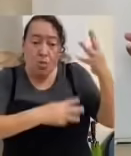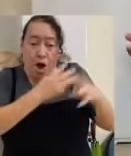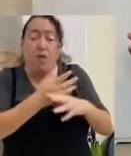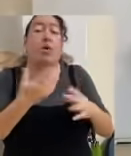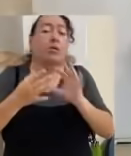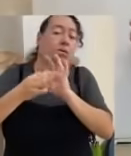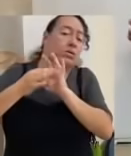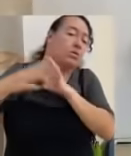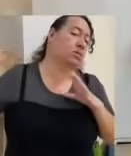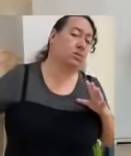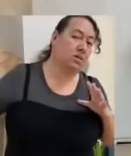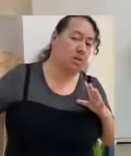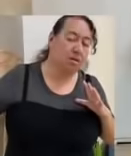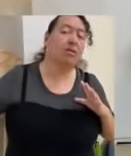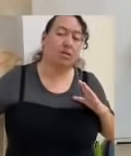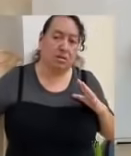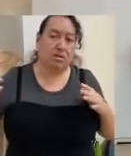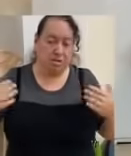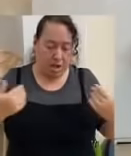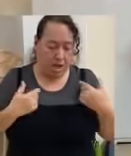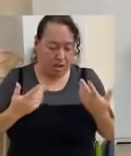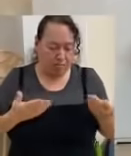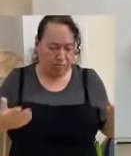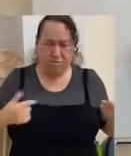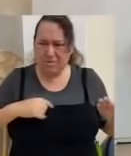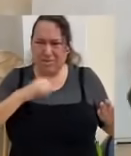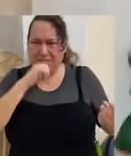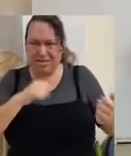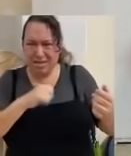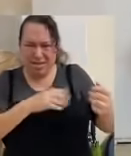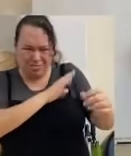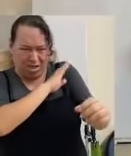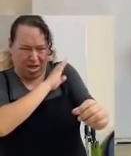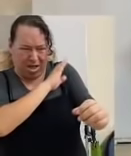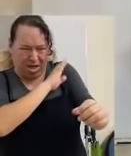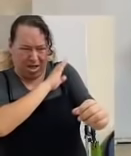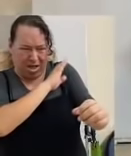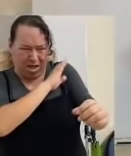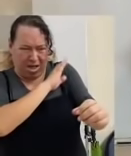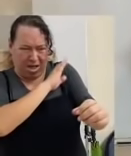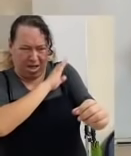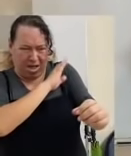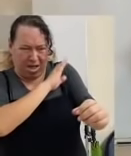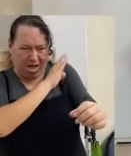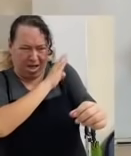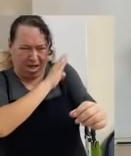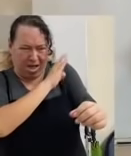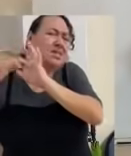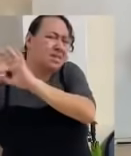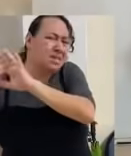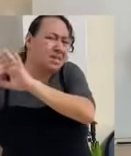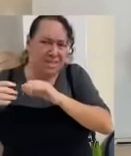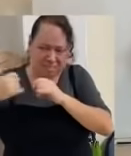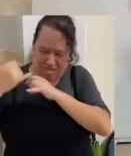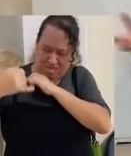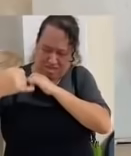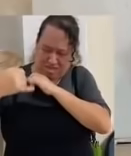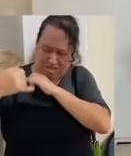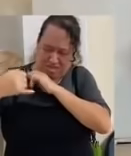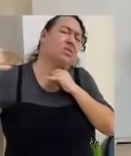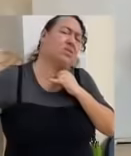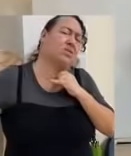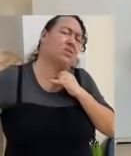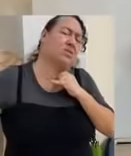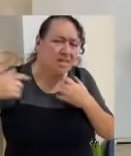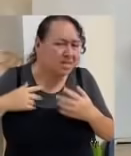To have possessions is not a problem. The problem is the thread. The problem is to love them. The problem is to put your life